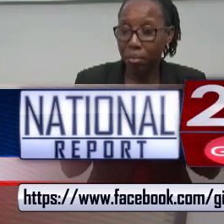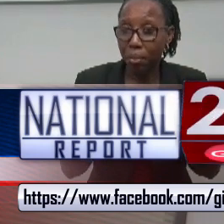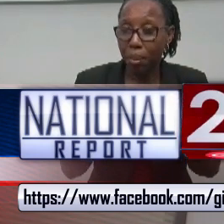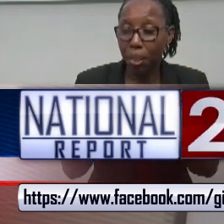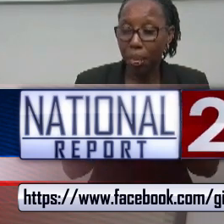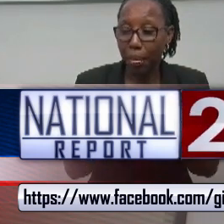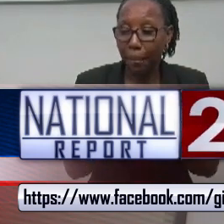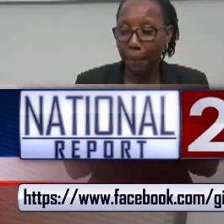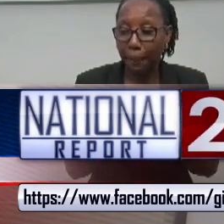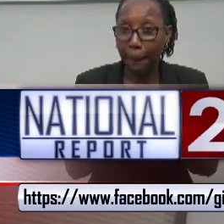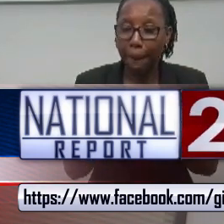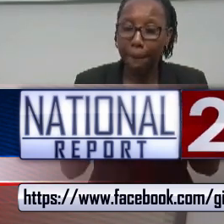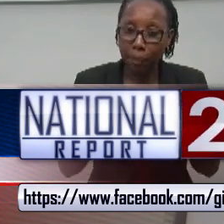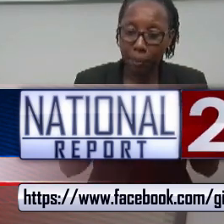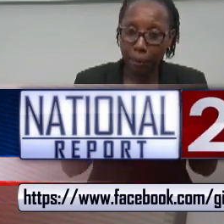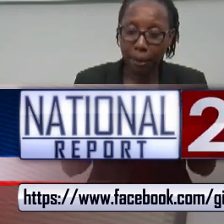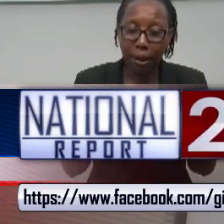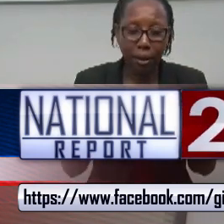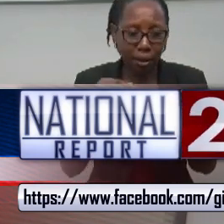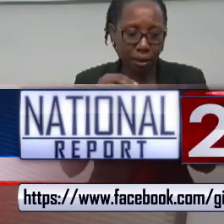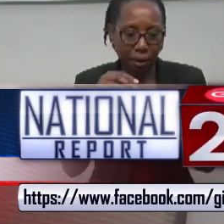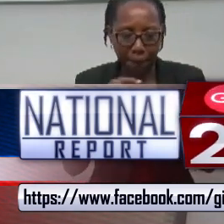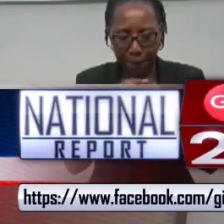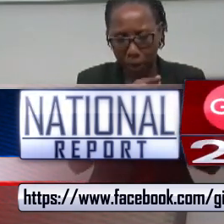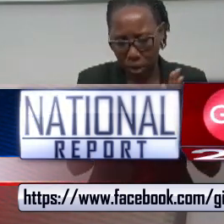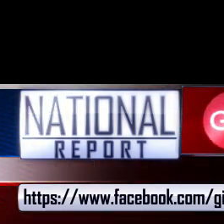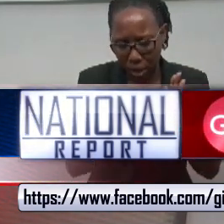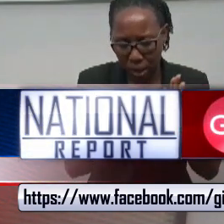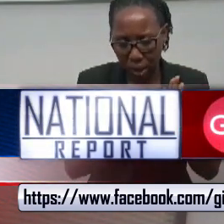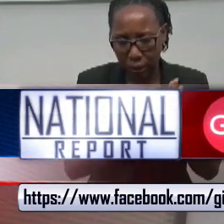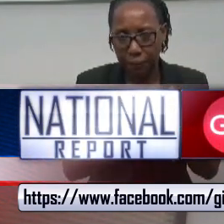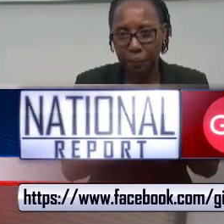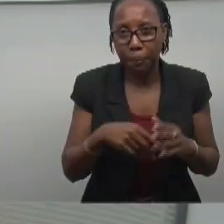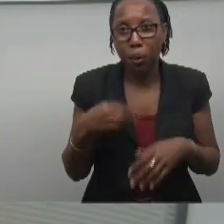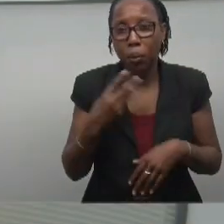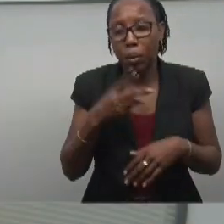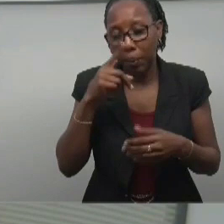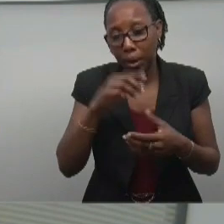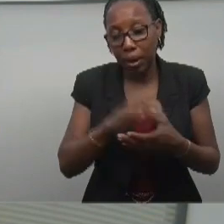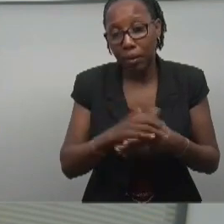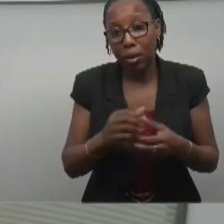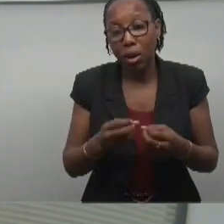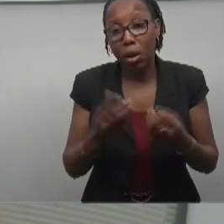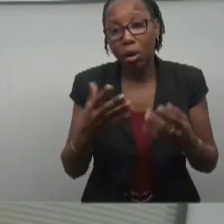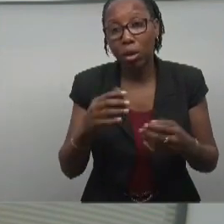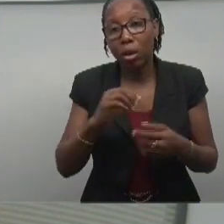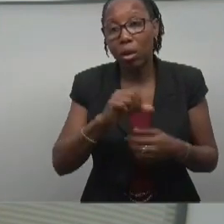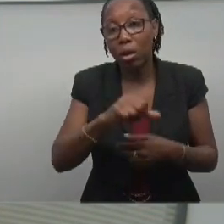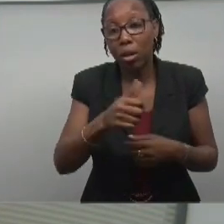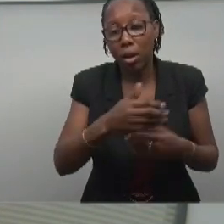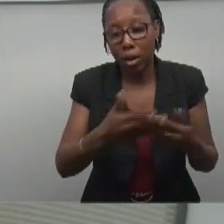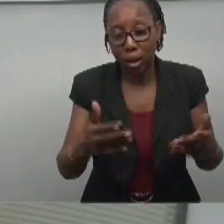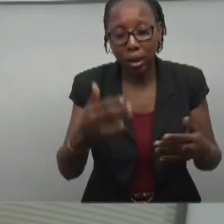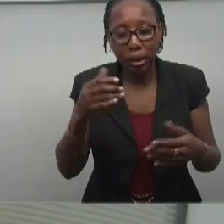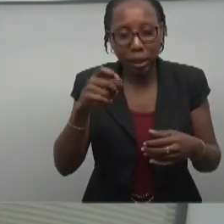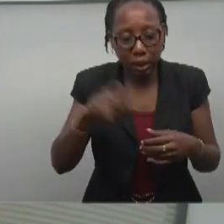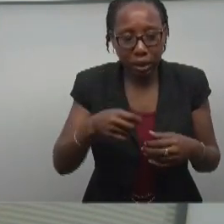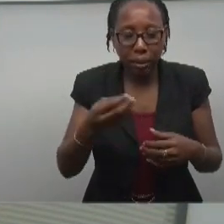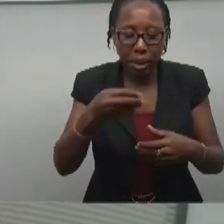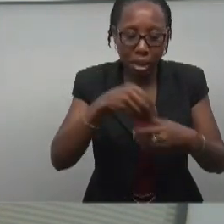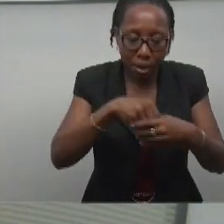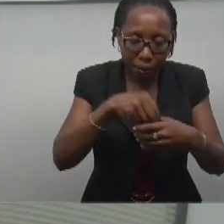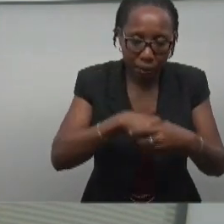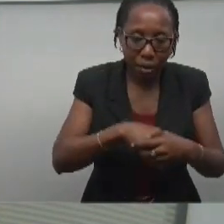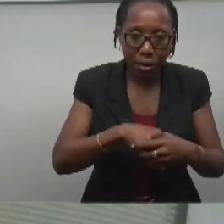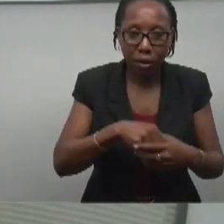Further than just a land use policy. Because we believe a lot of other things need to be wrapped up inside. And we will